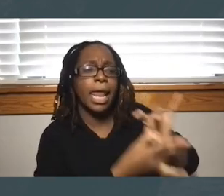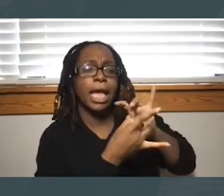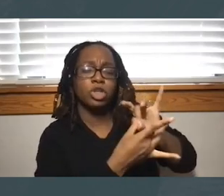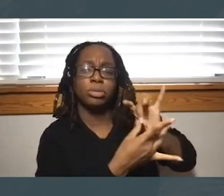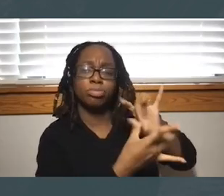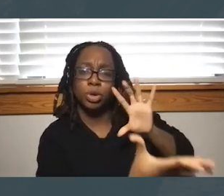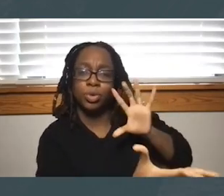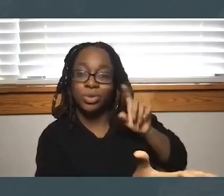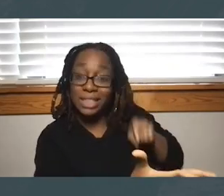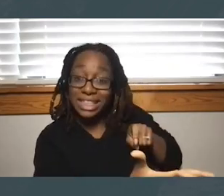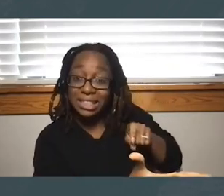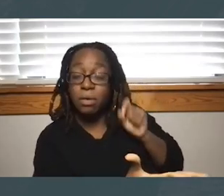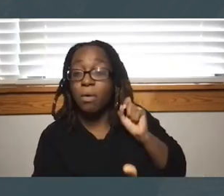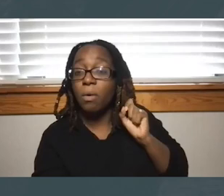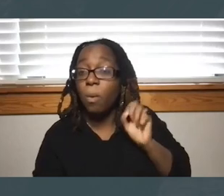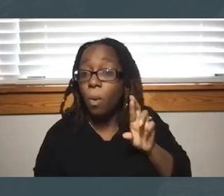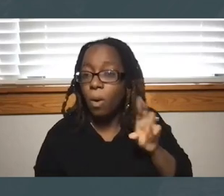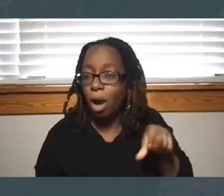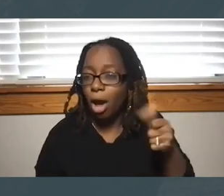else?